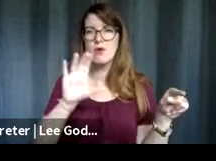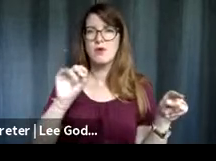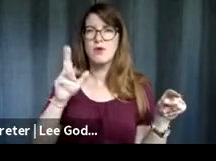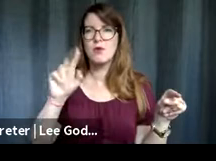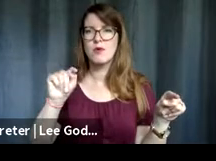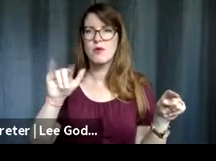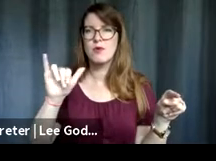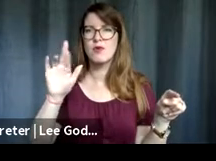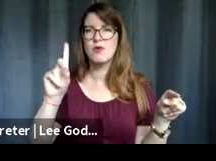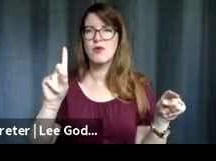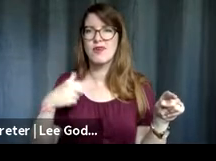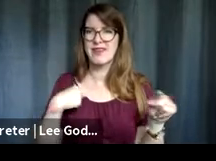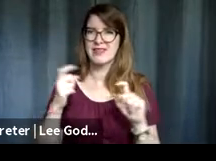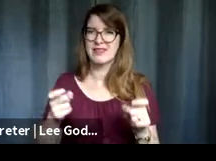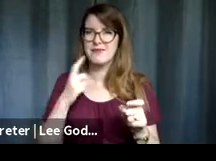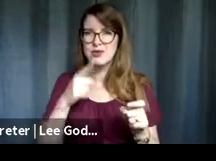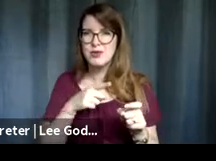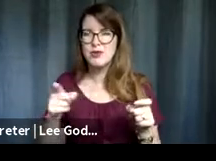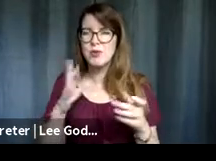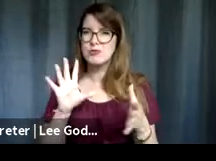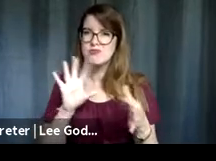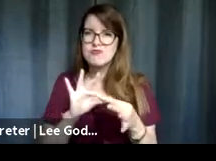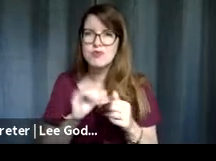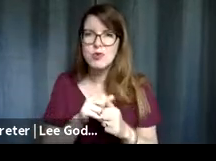here booth. We have a gift for you. We'd love to connect